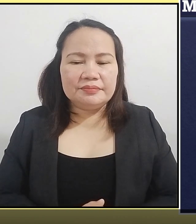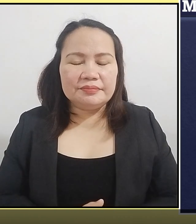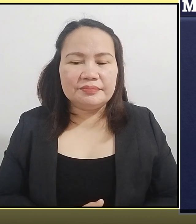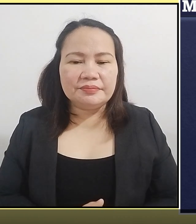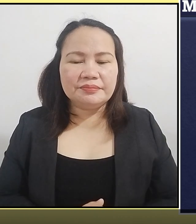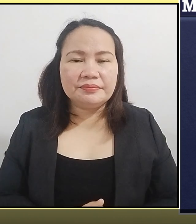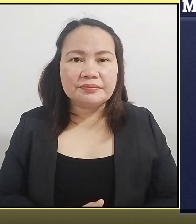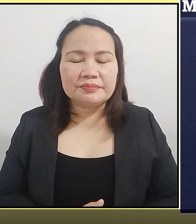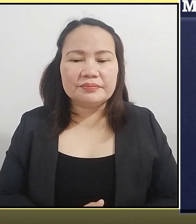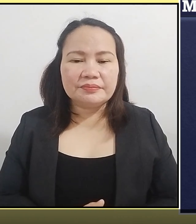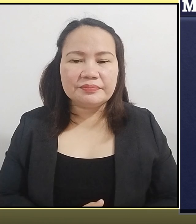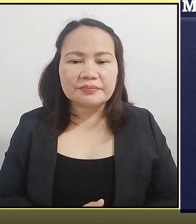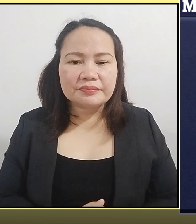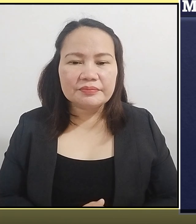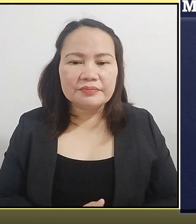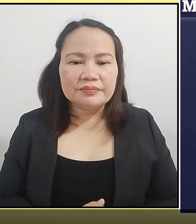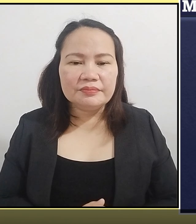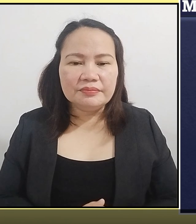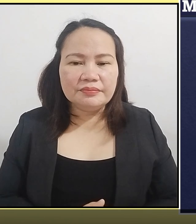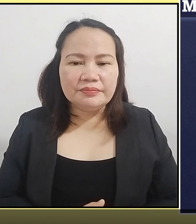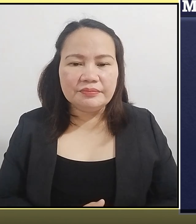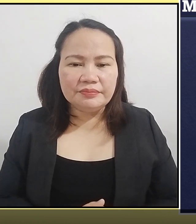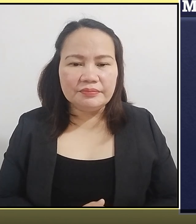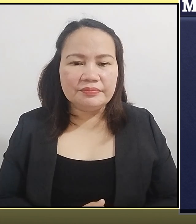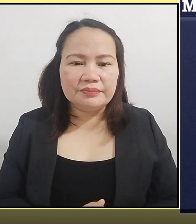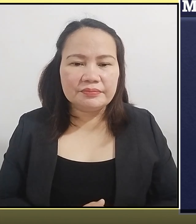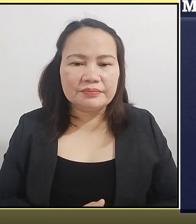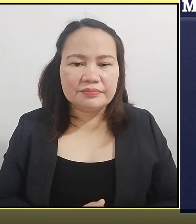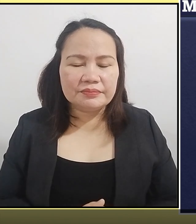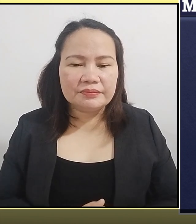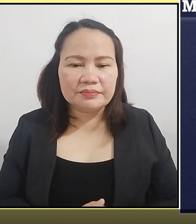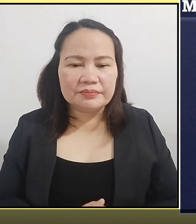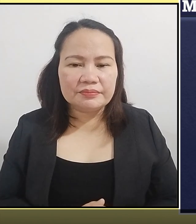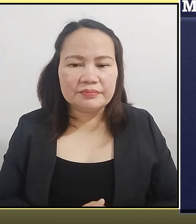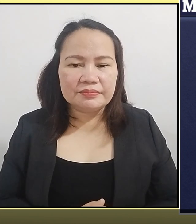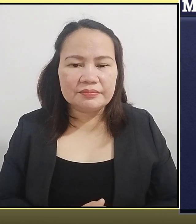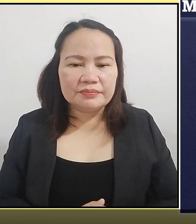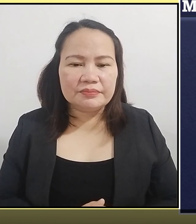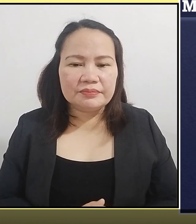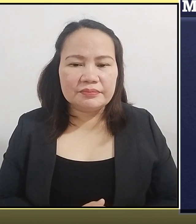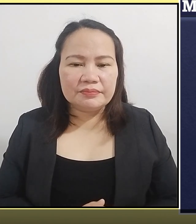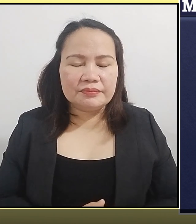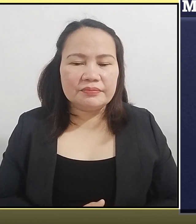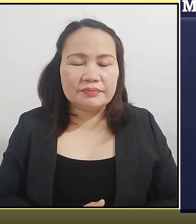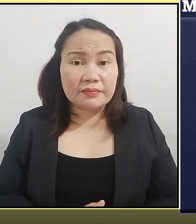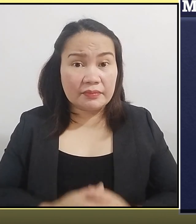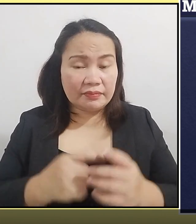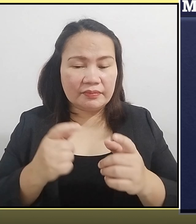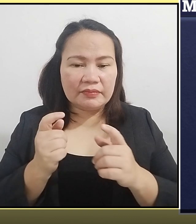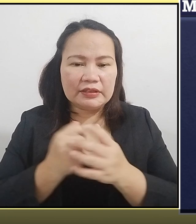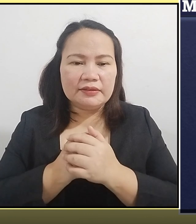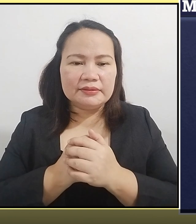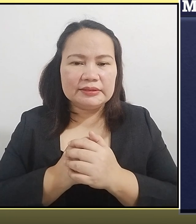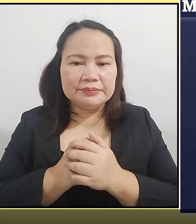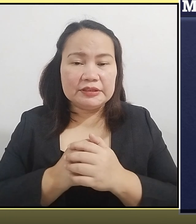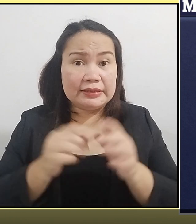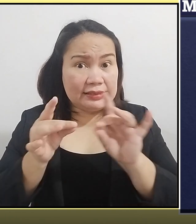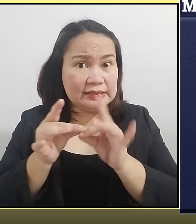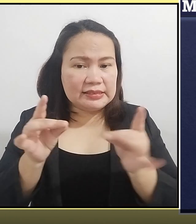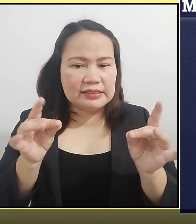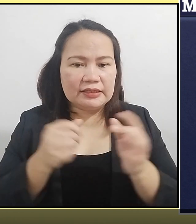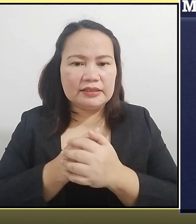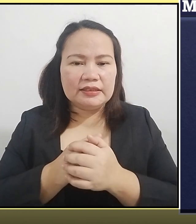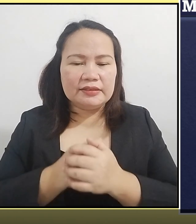statement. So, make sure equilateral triangle. So, the triangle is equilateral. Make it as statement.